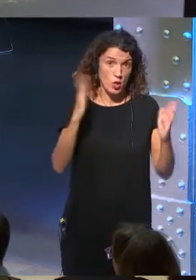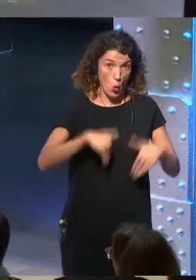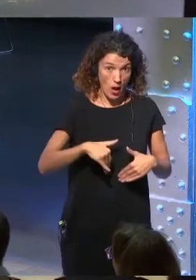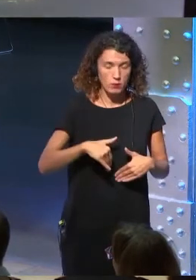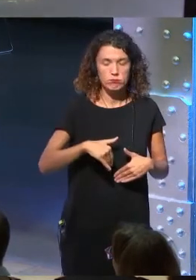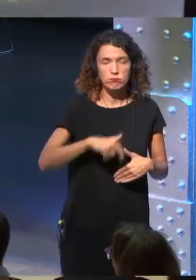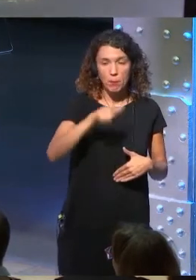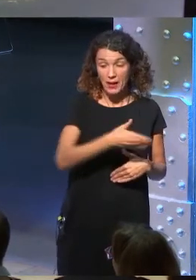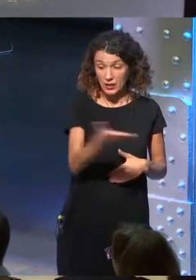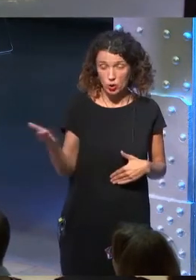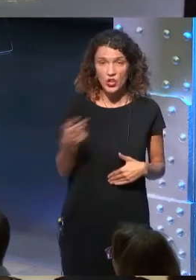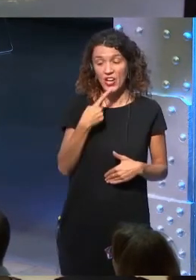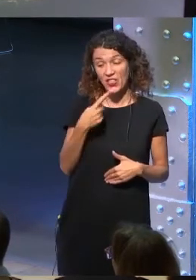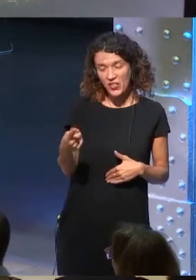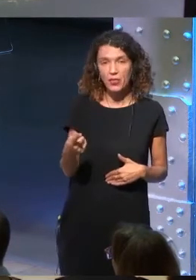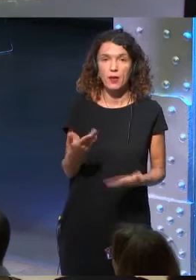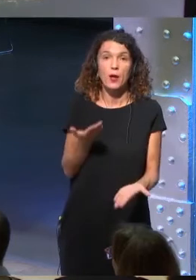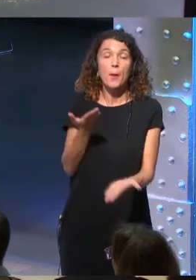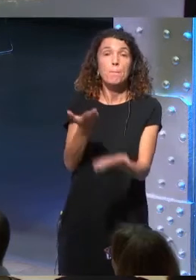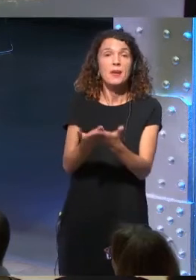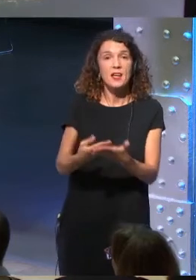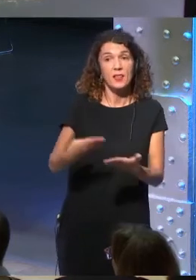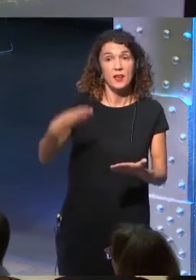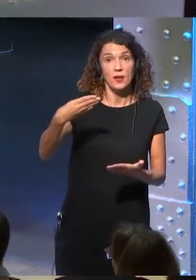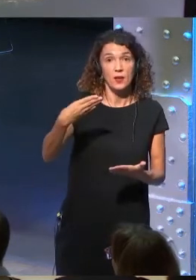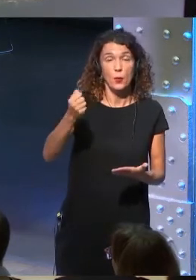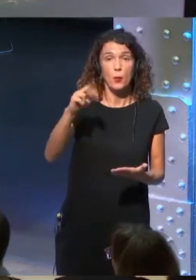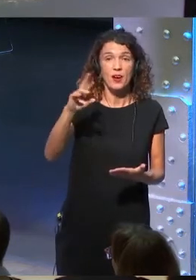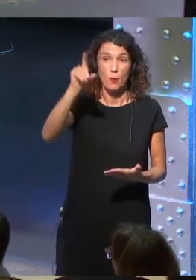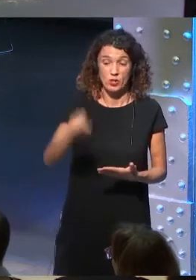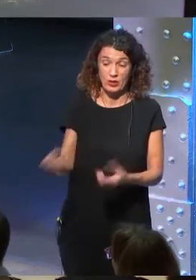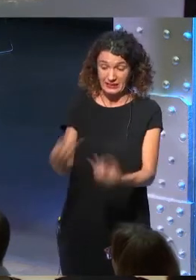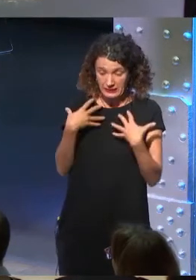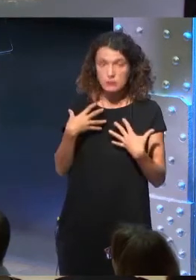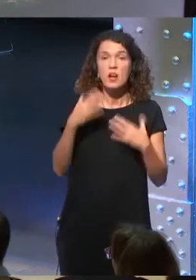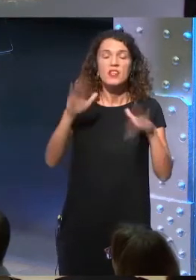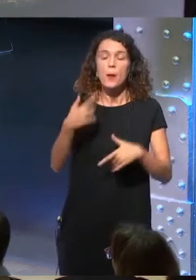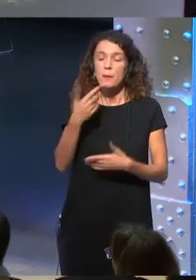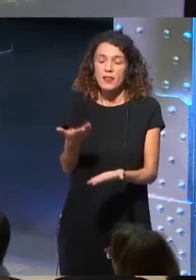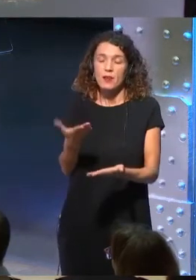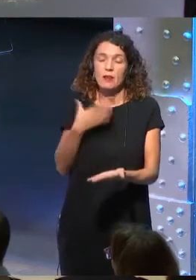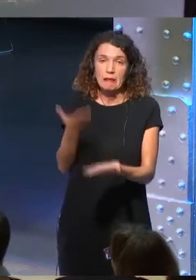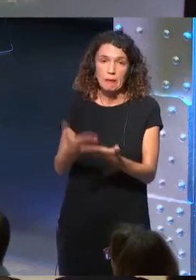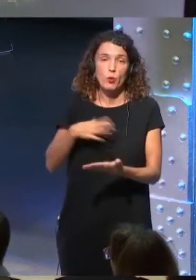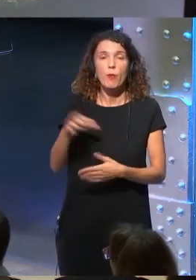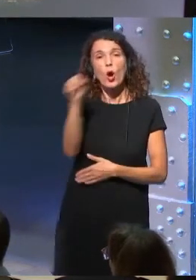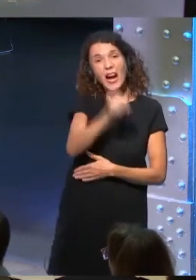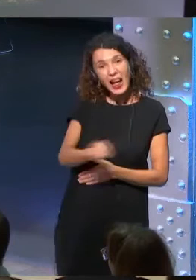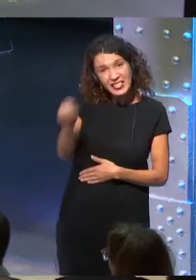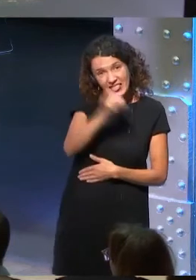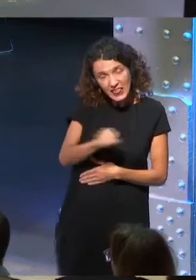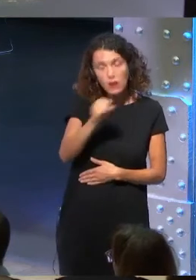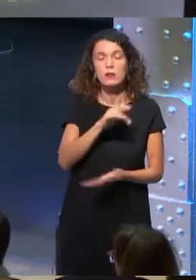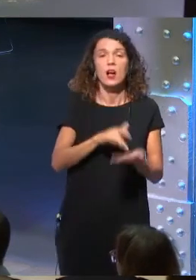the bard to choose another, happier song. at which point Telemachus